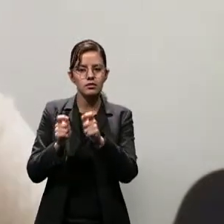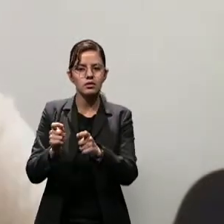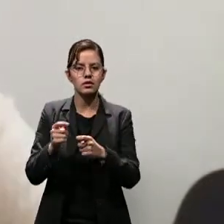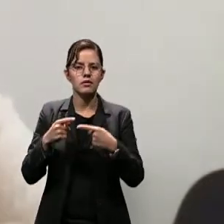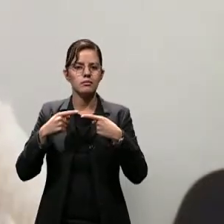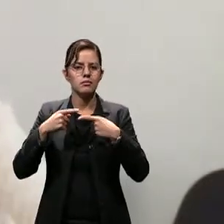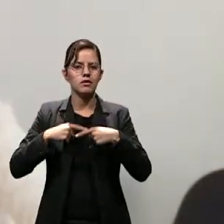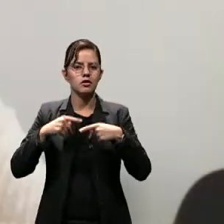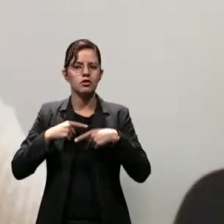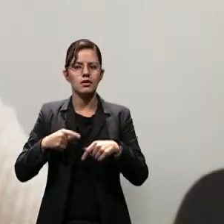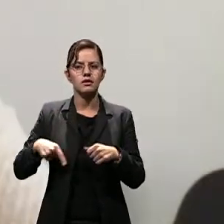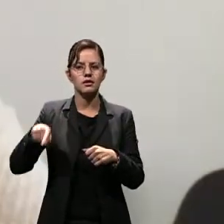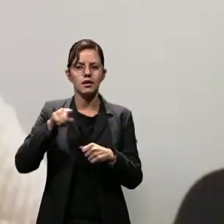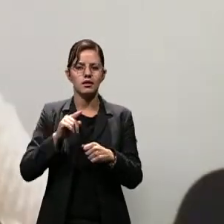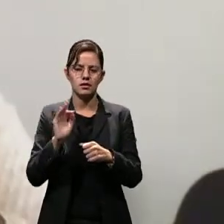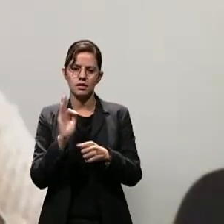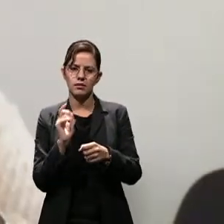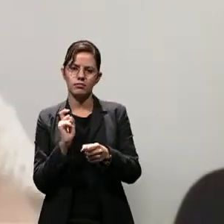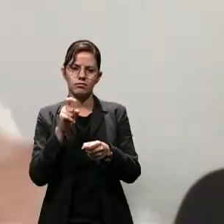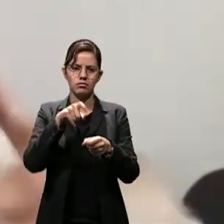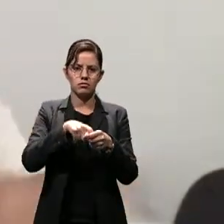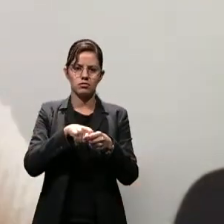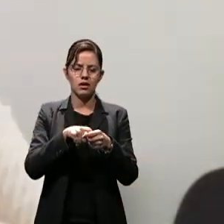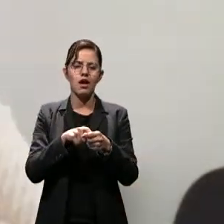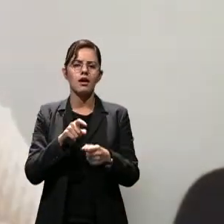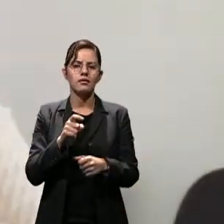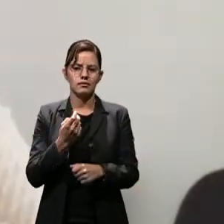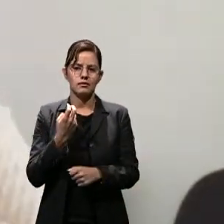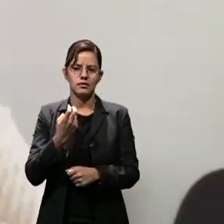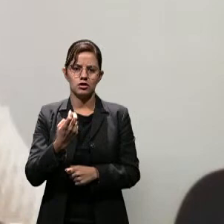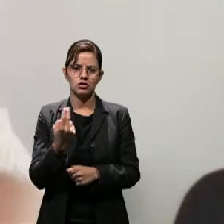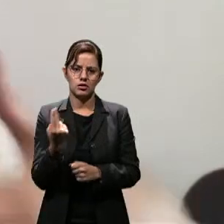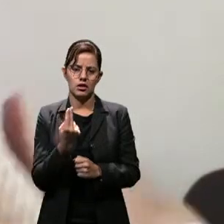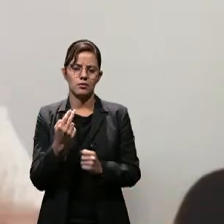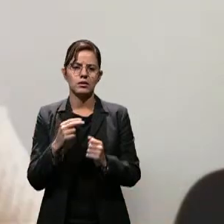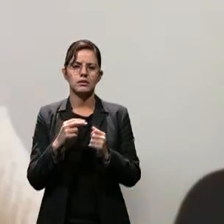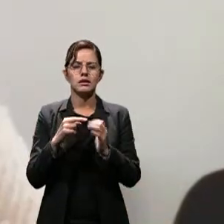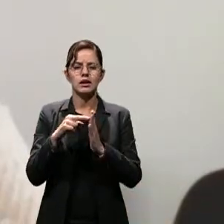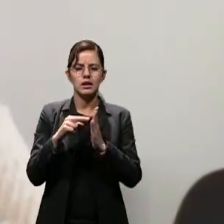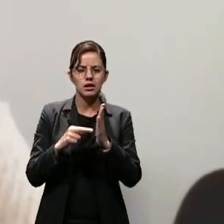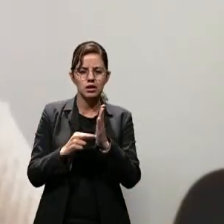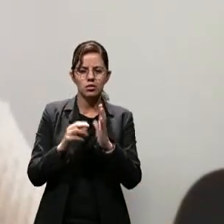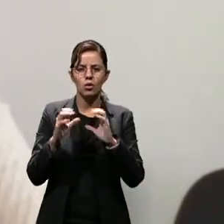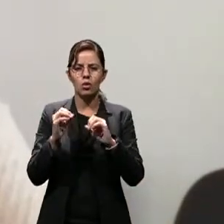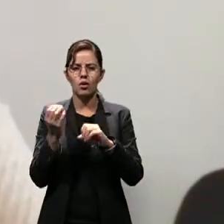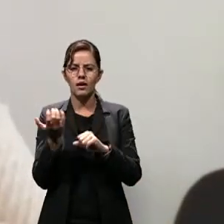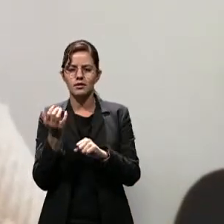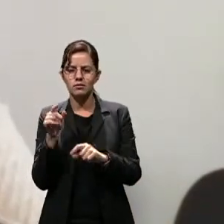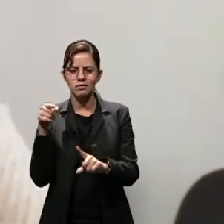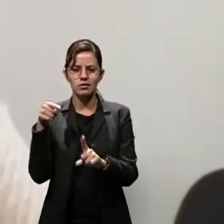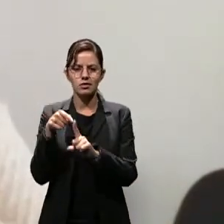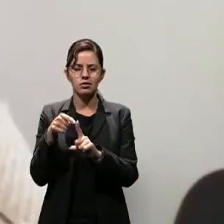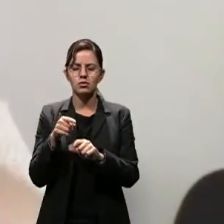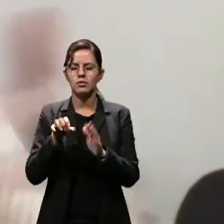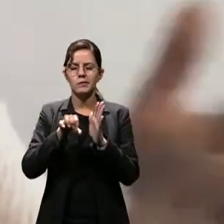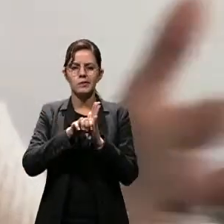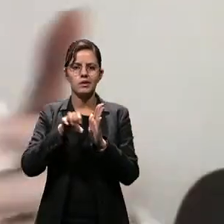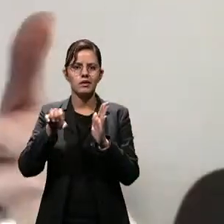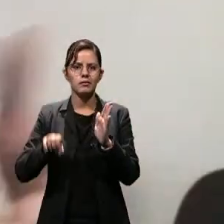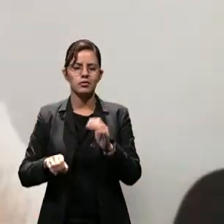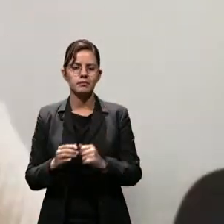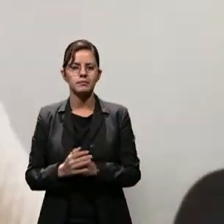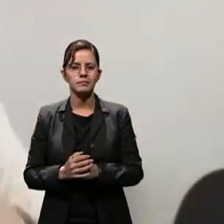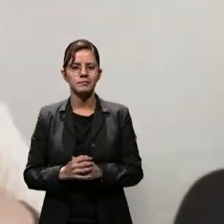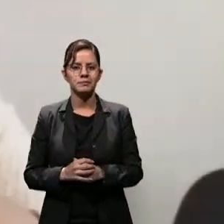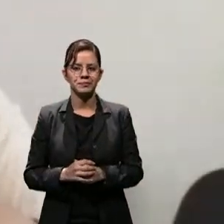the appointment process for these people that are going to be part of this body, we have to have some specific mechanisms.